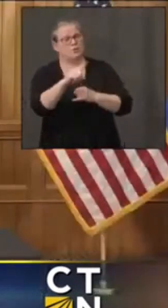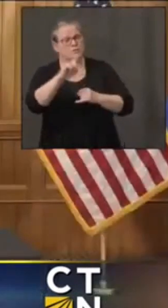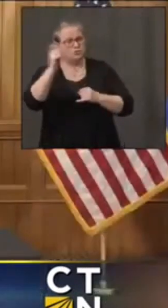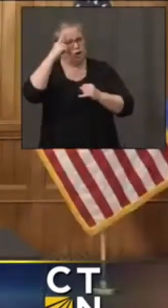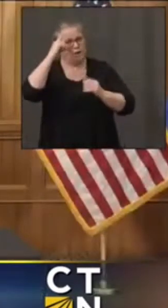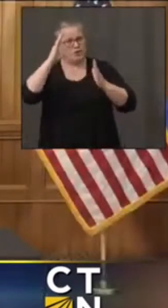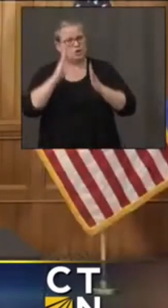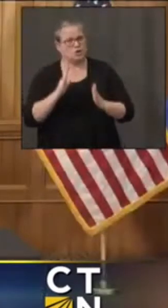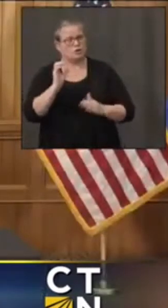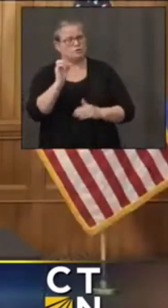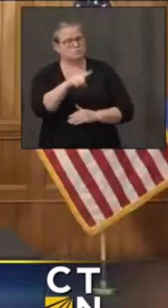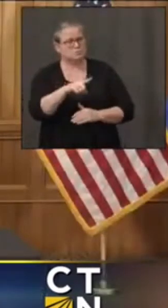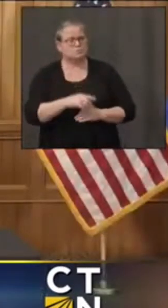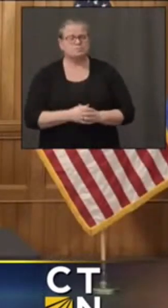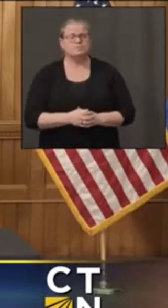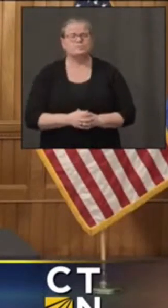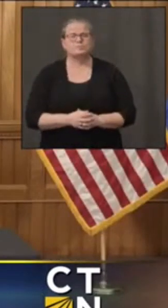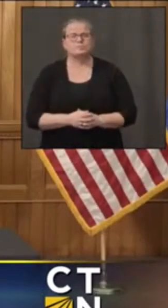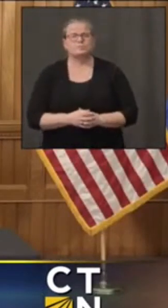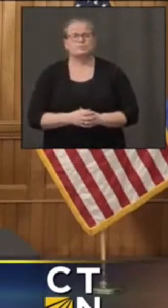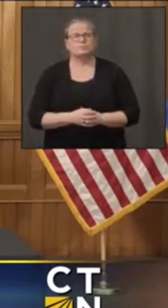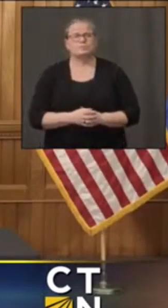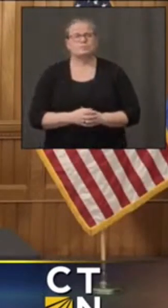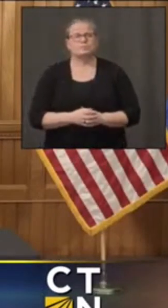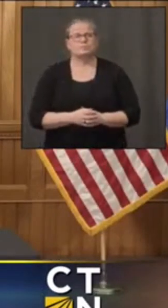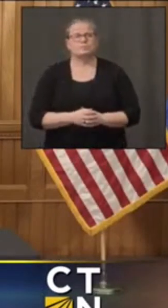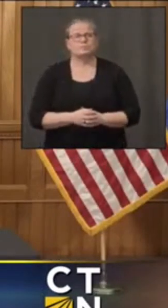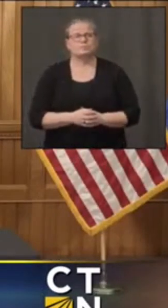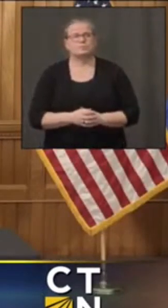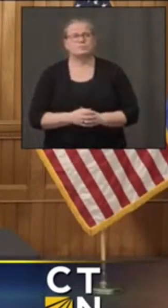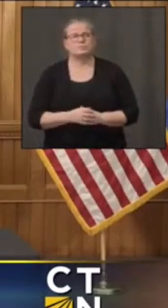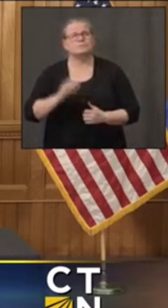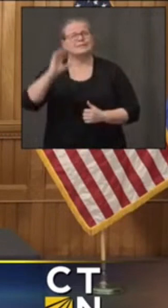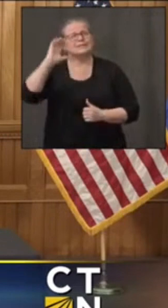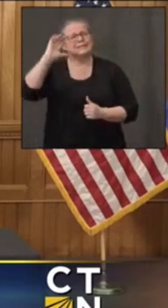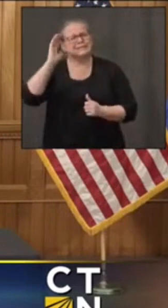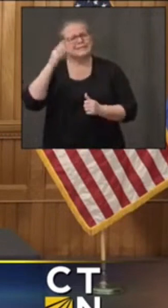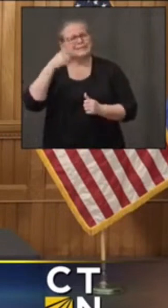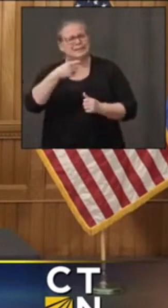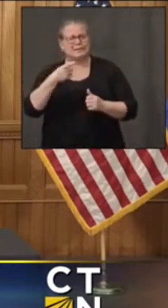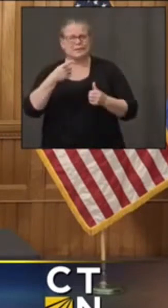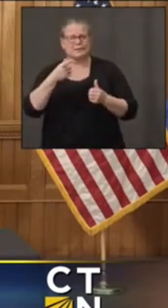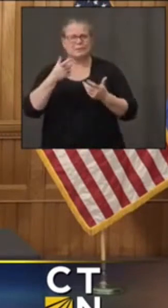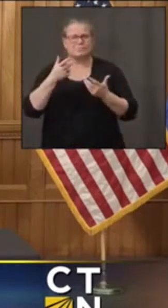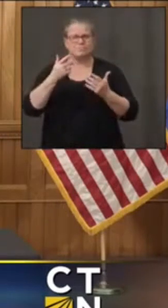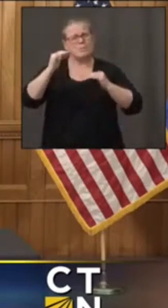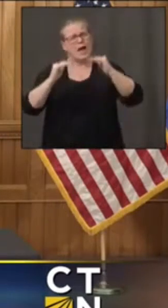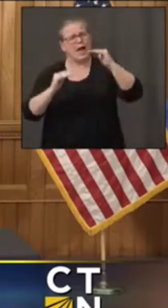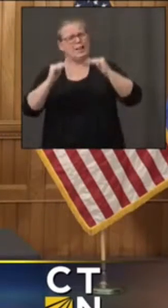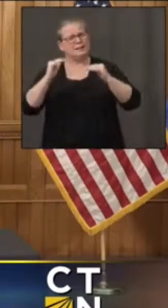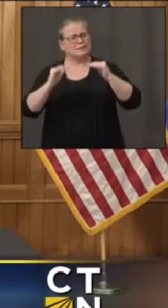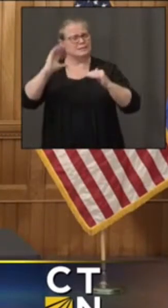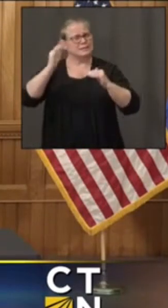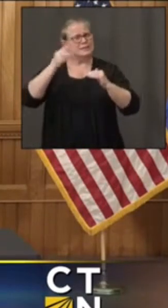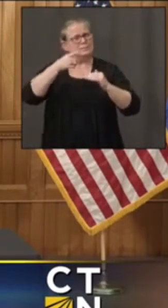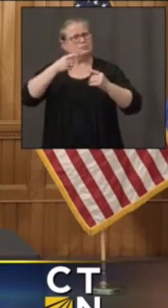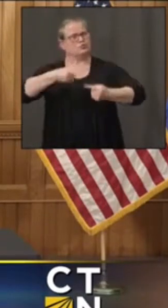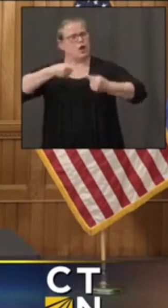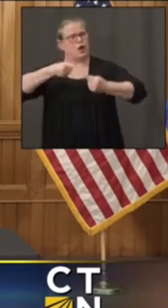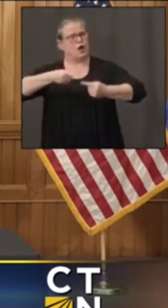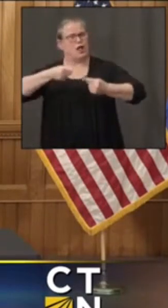Governor, you seem to struggle at times to find a balance you want to strike on